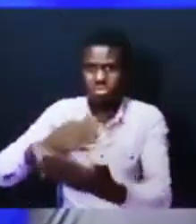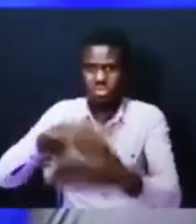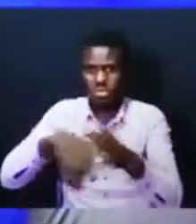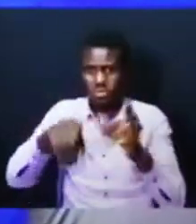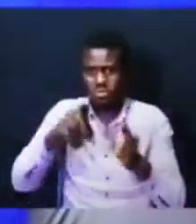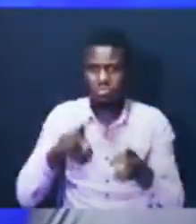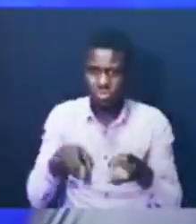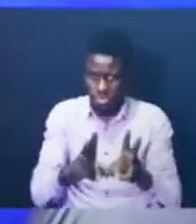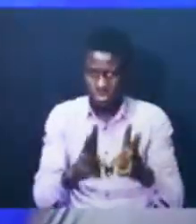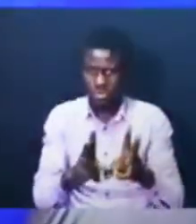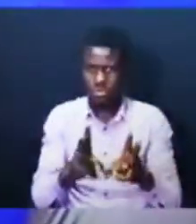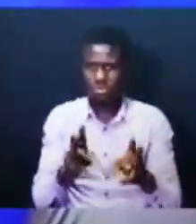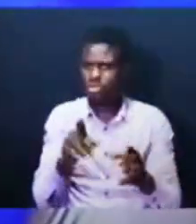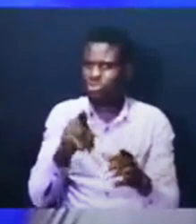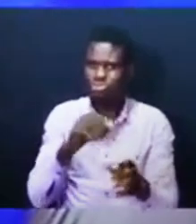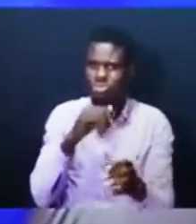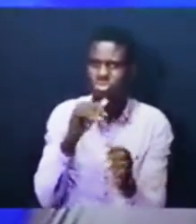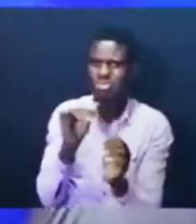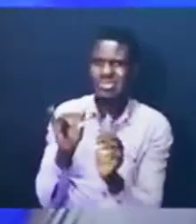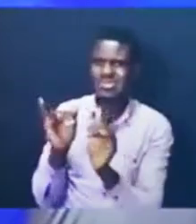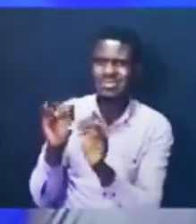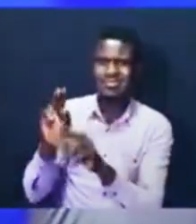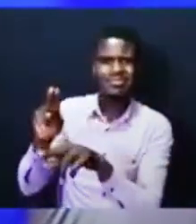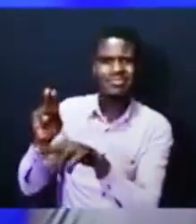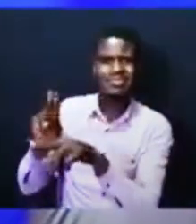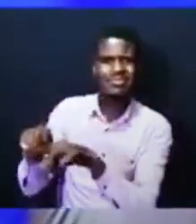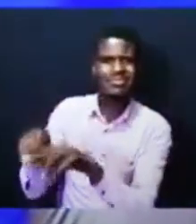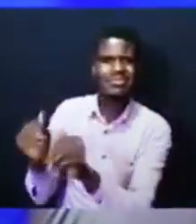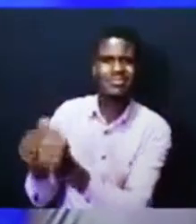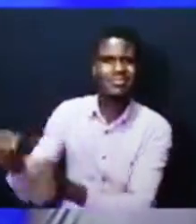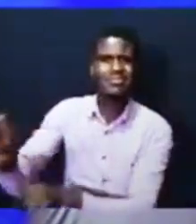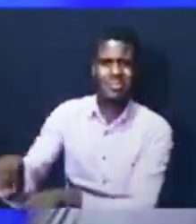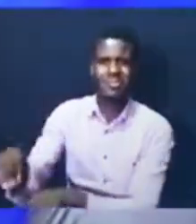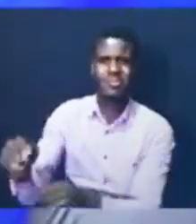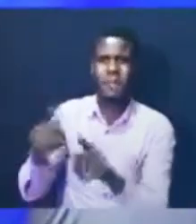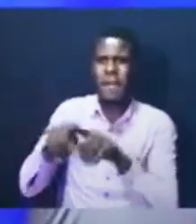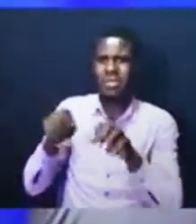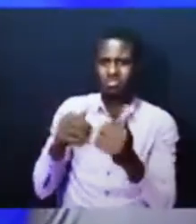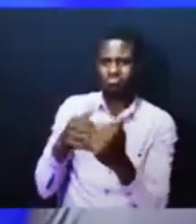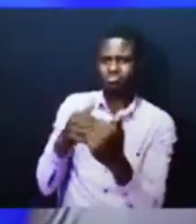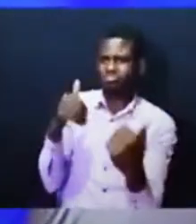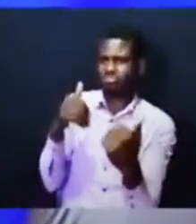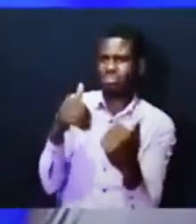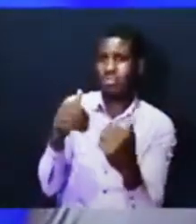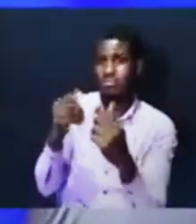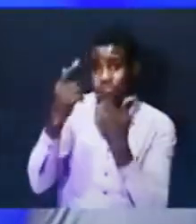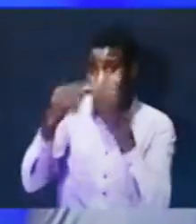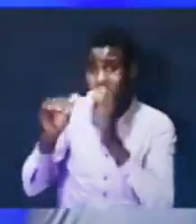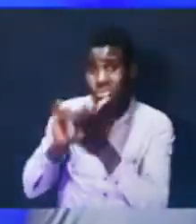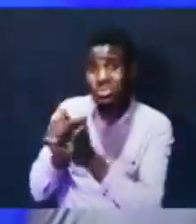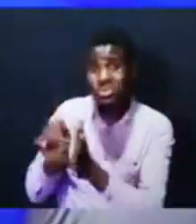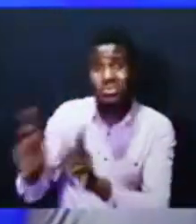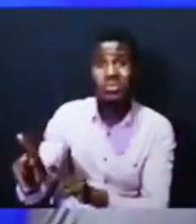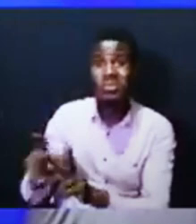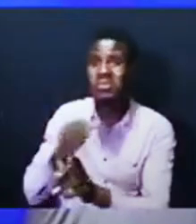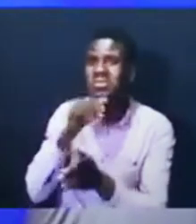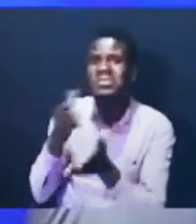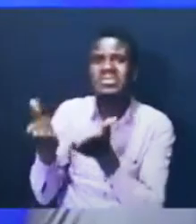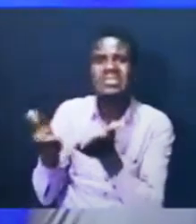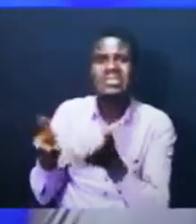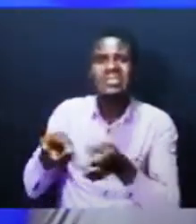them. He's saying that such people do not serve the Lord our Christ. They serve